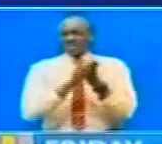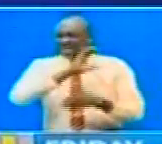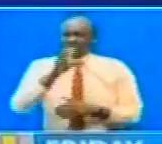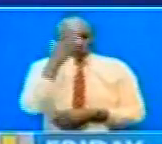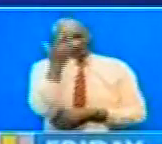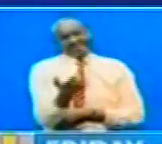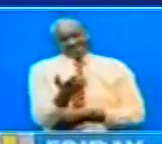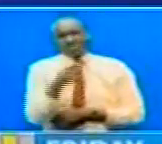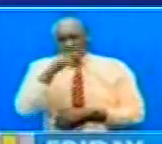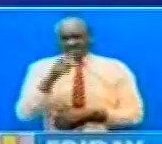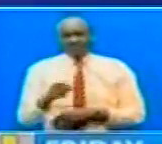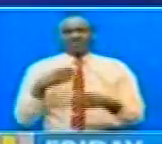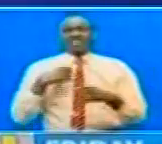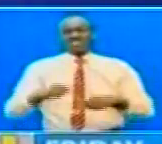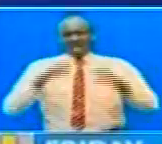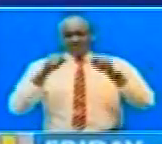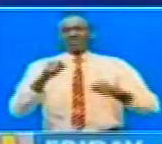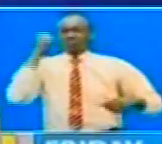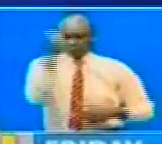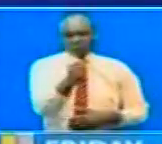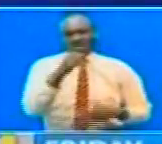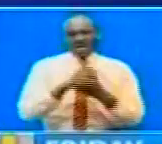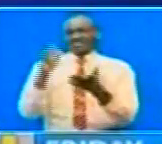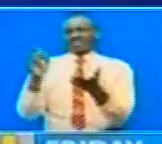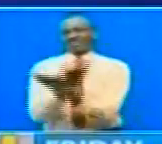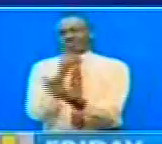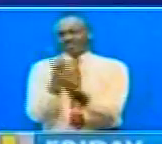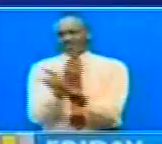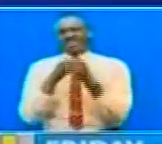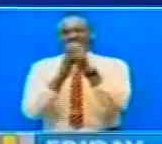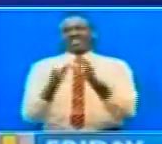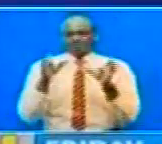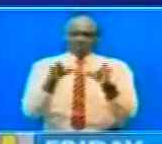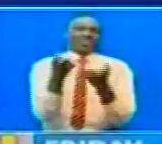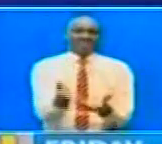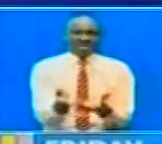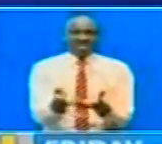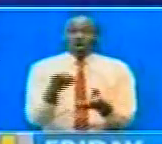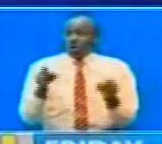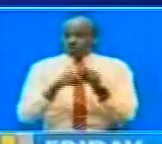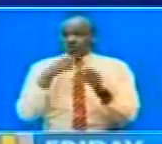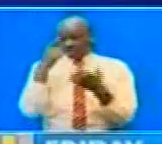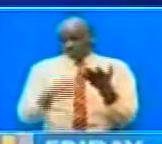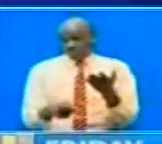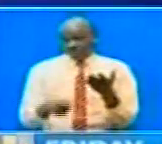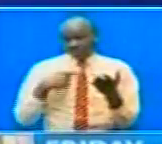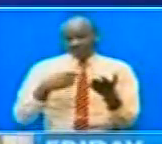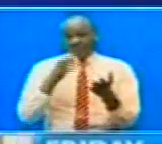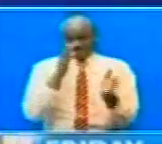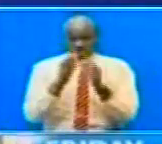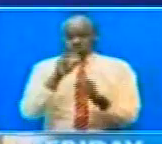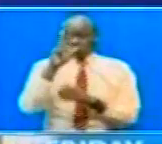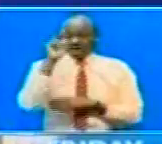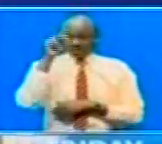assembly by imposing chairmen on departmental committees and leaders of majority. He also took issue with the planned URP